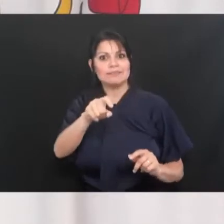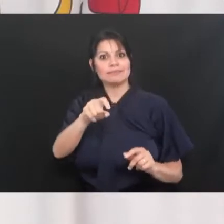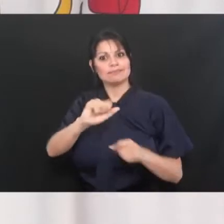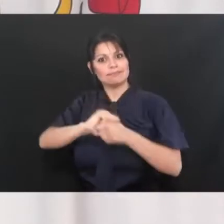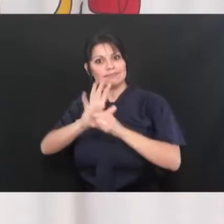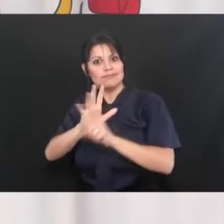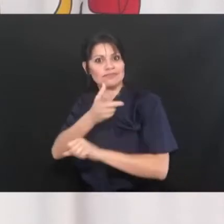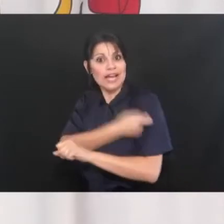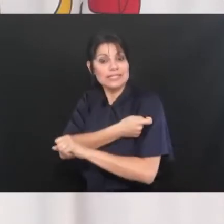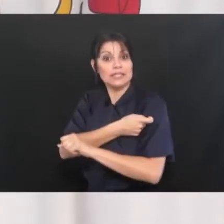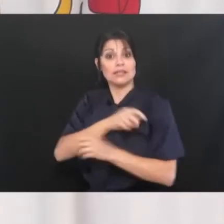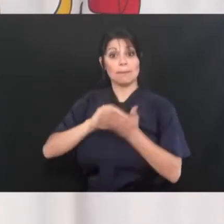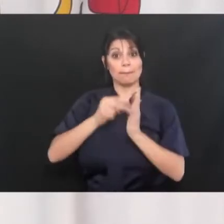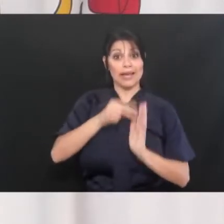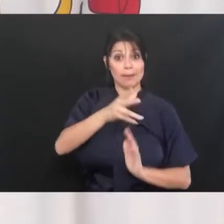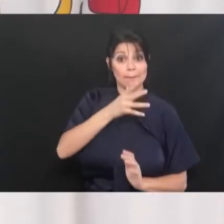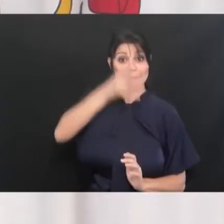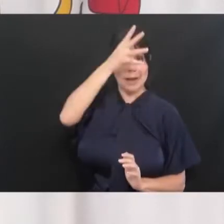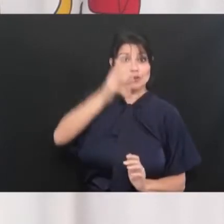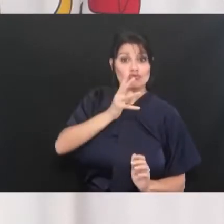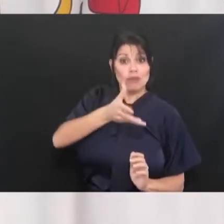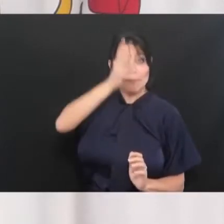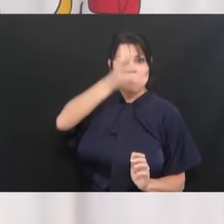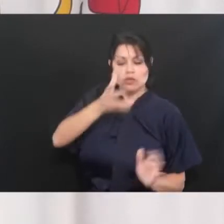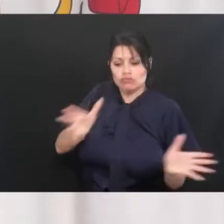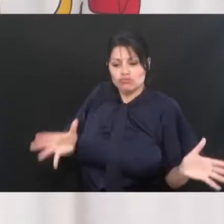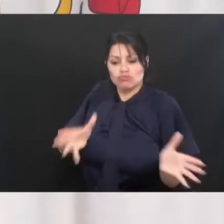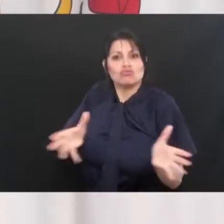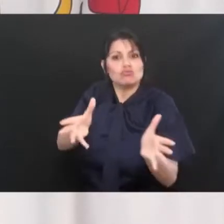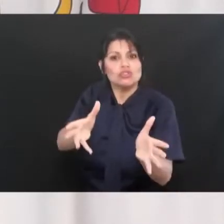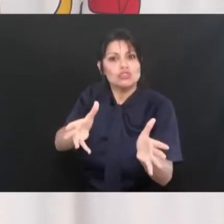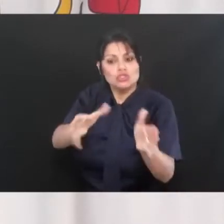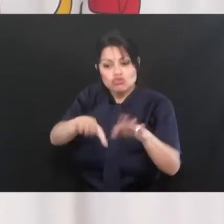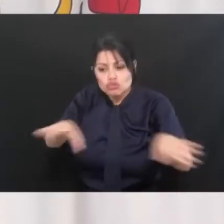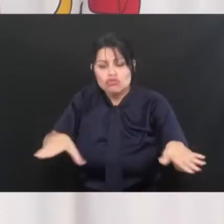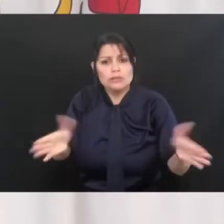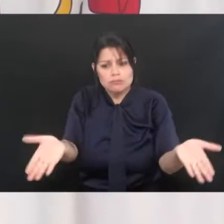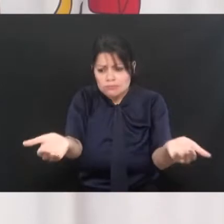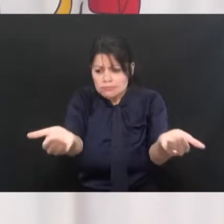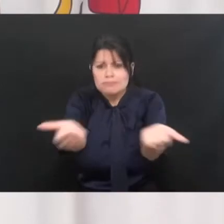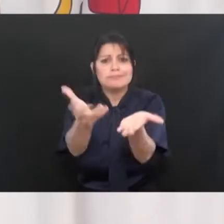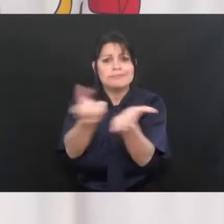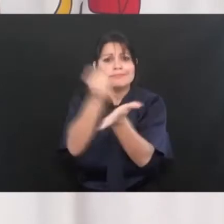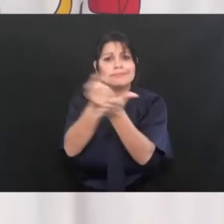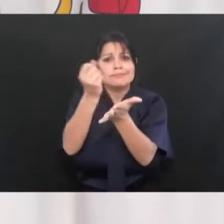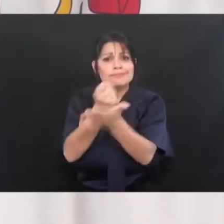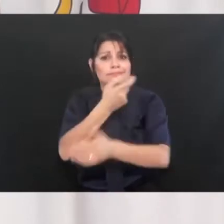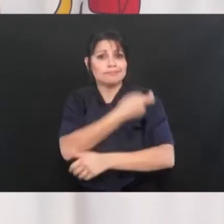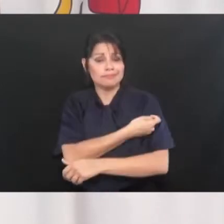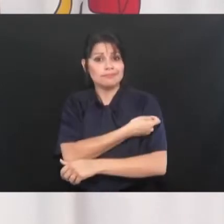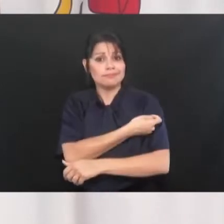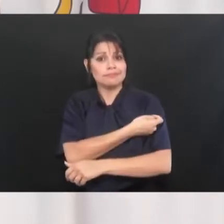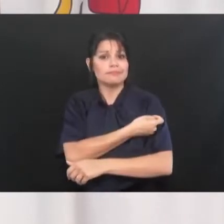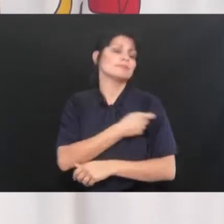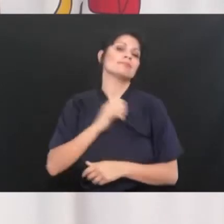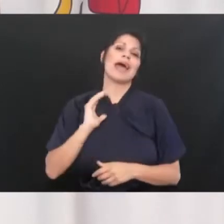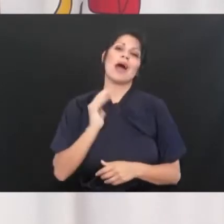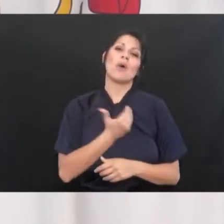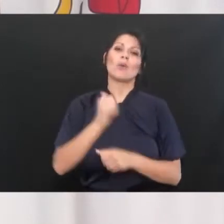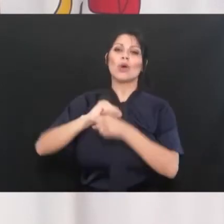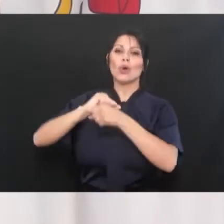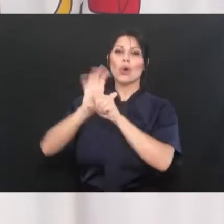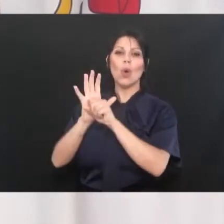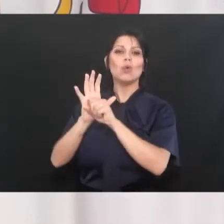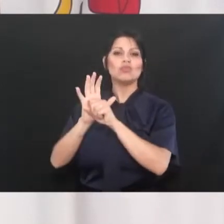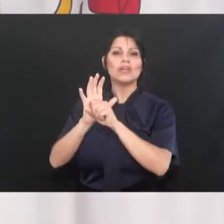and grandparents. All the information on the, on our COVID-19